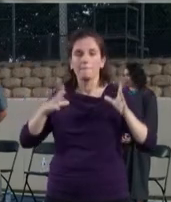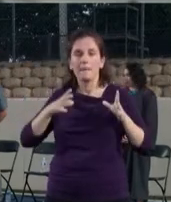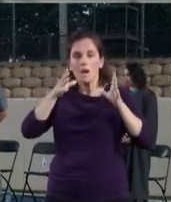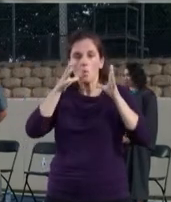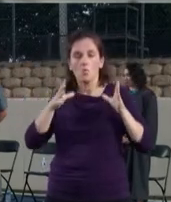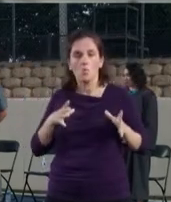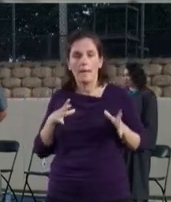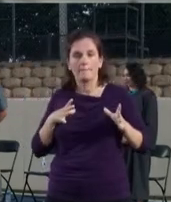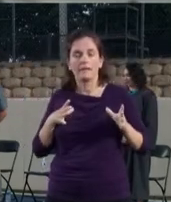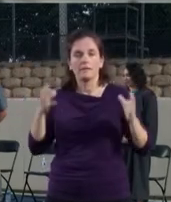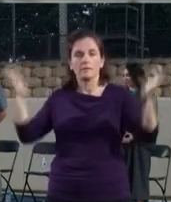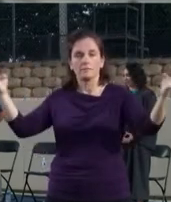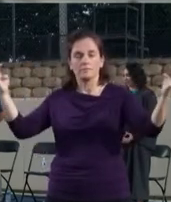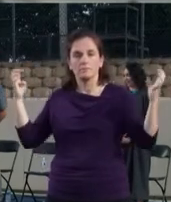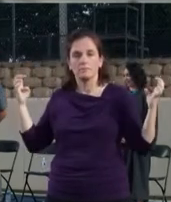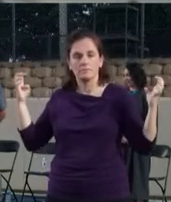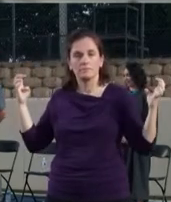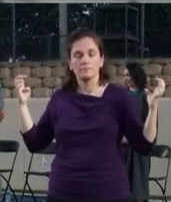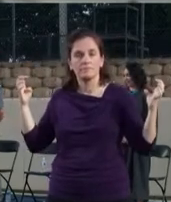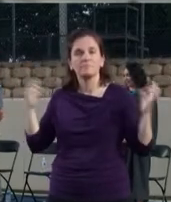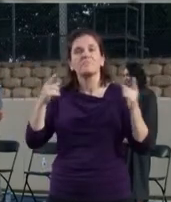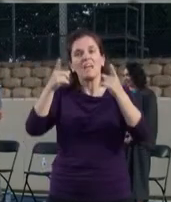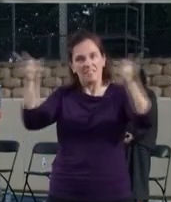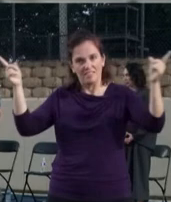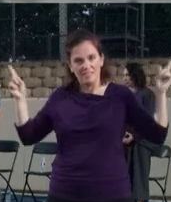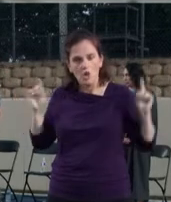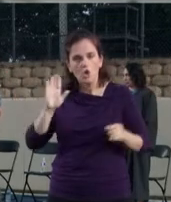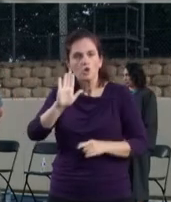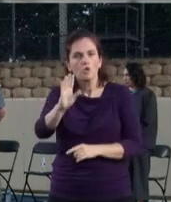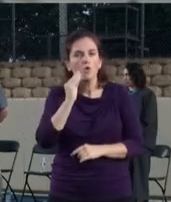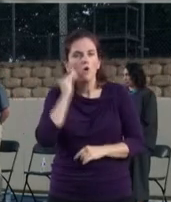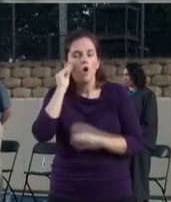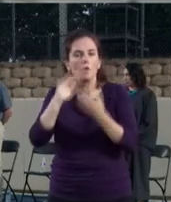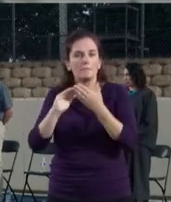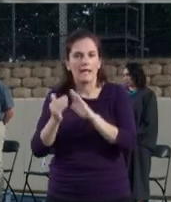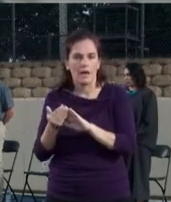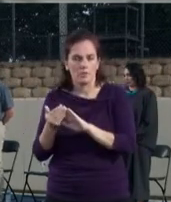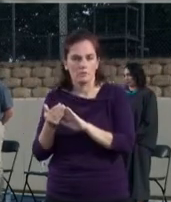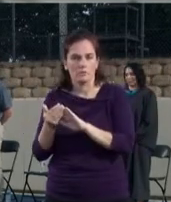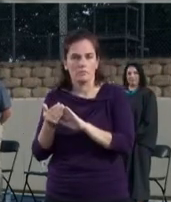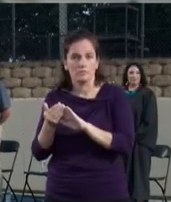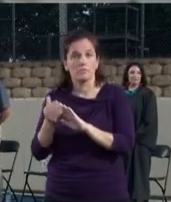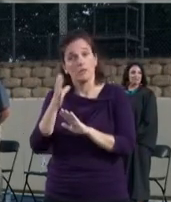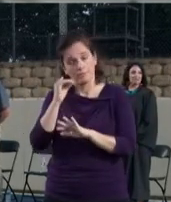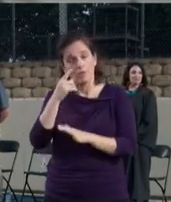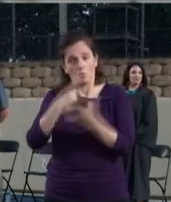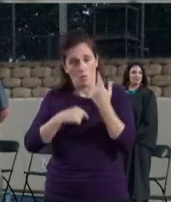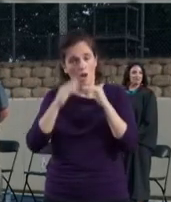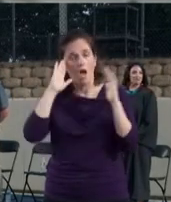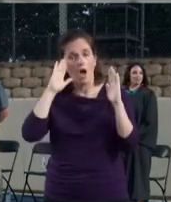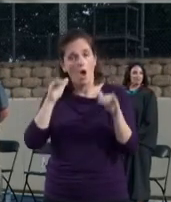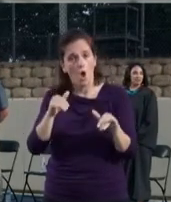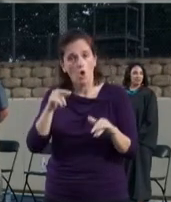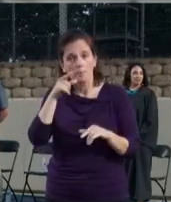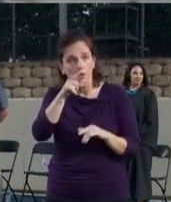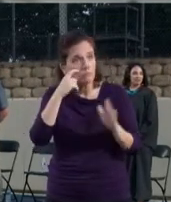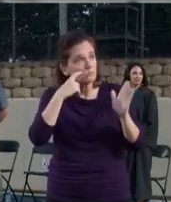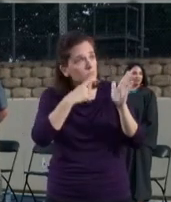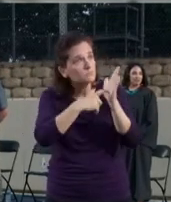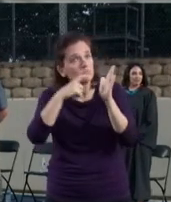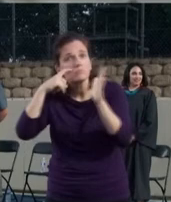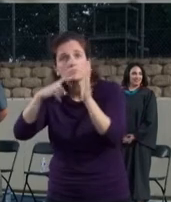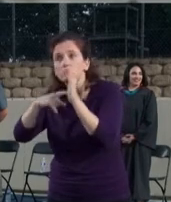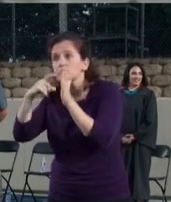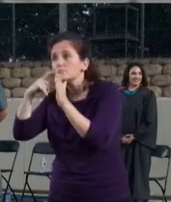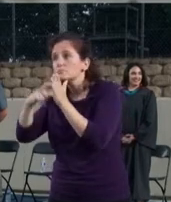standing over you tonight, they are your hometown. And what I hope that you will see, these men